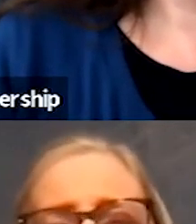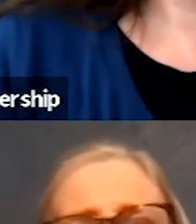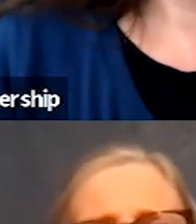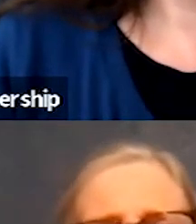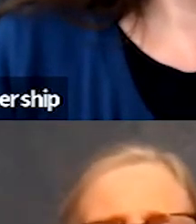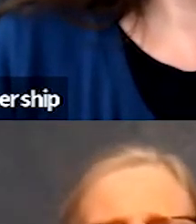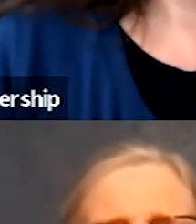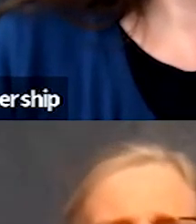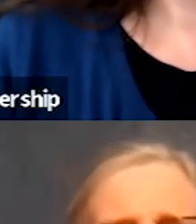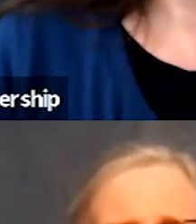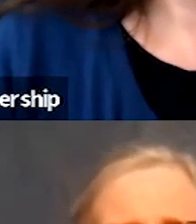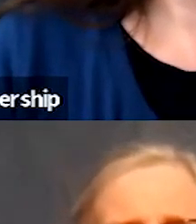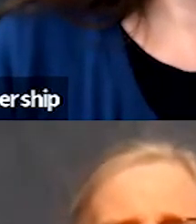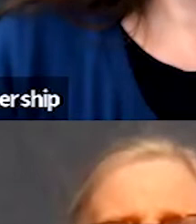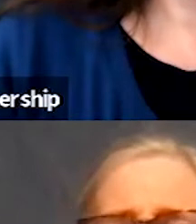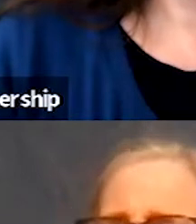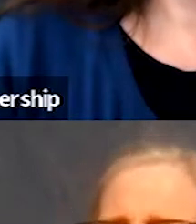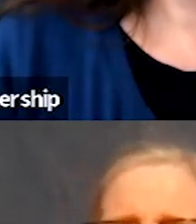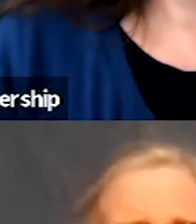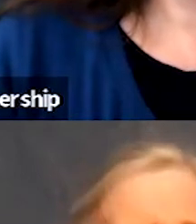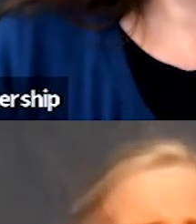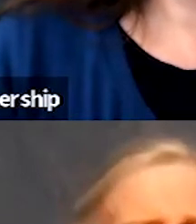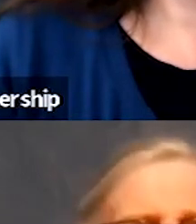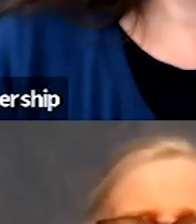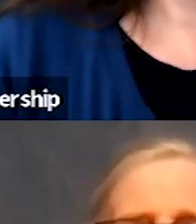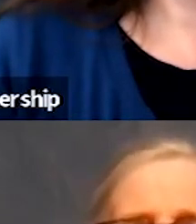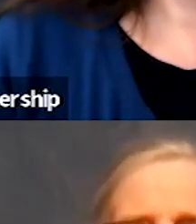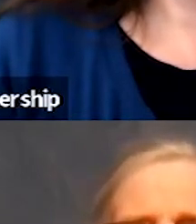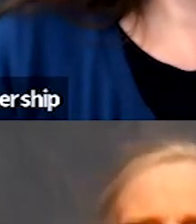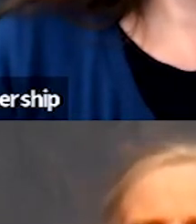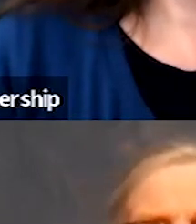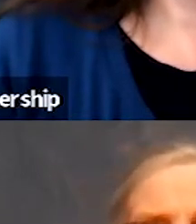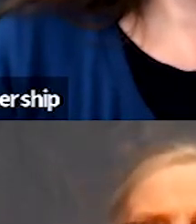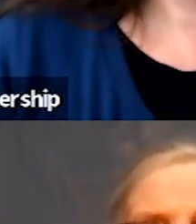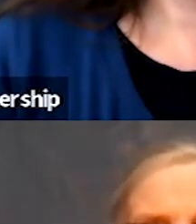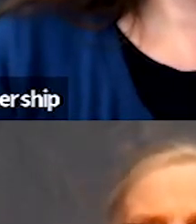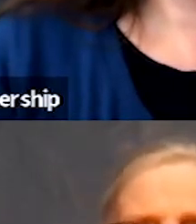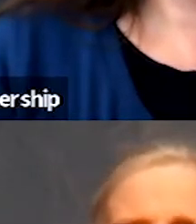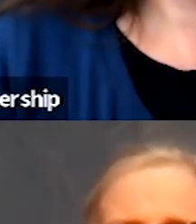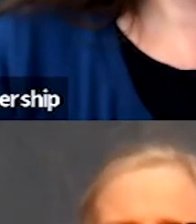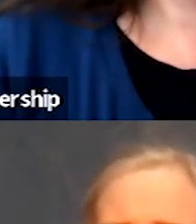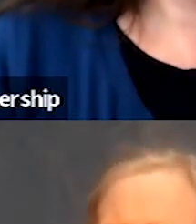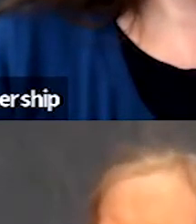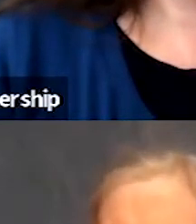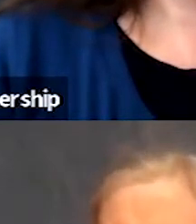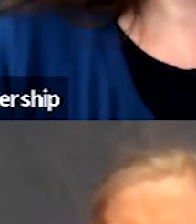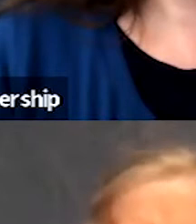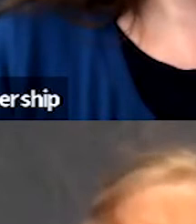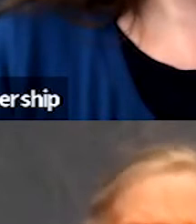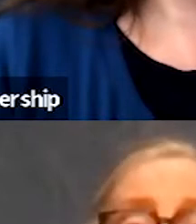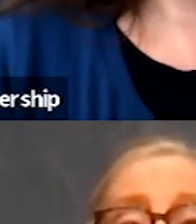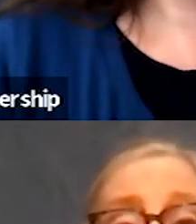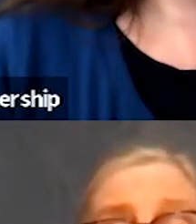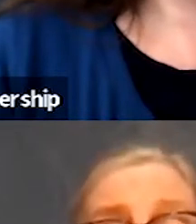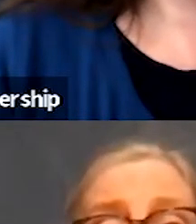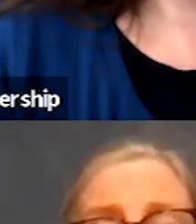partnership. Again, I'd like to thank the Seeds of Partnership, Robin, and Dana for the work that they're doing, and we look forward to our continued work